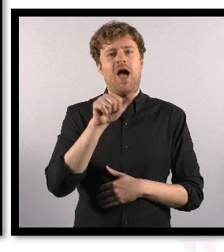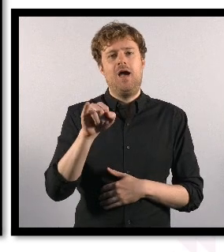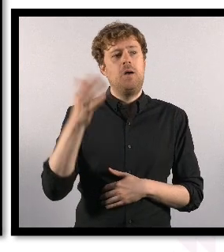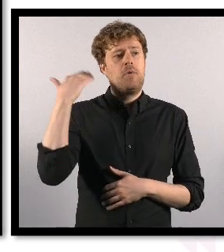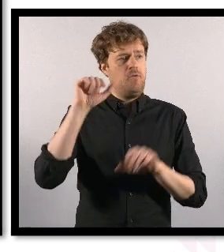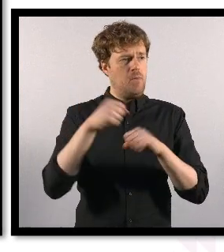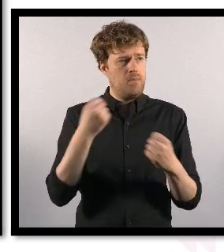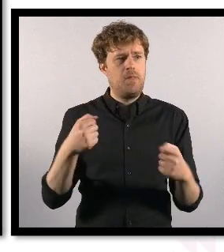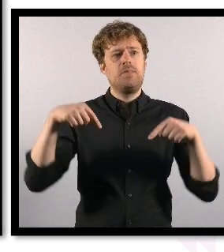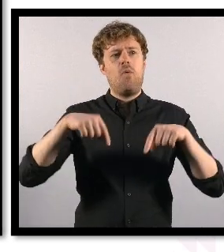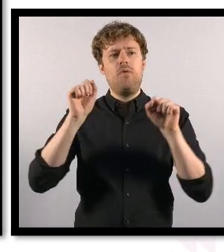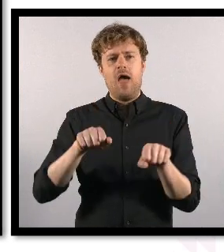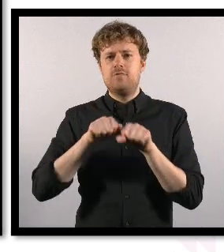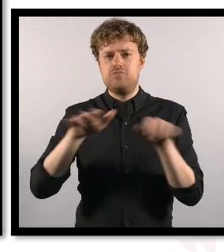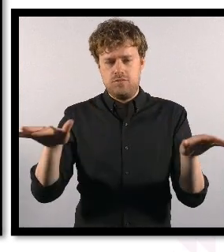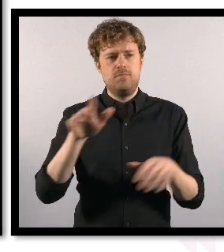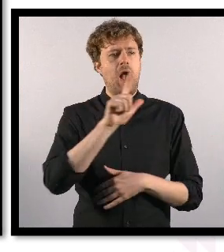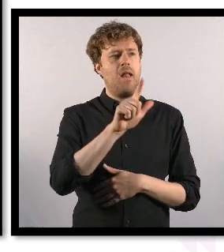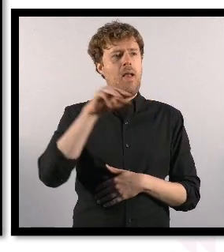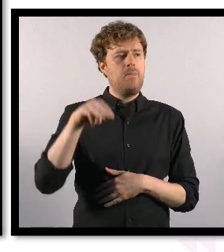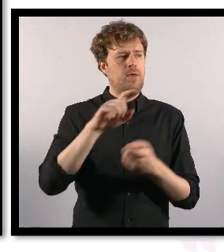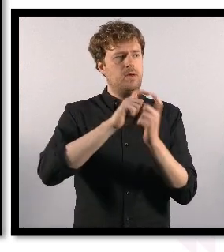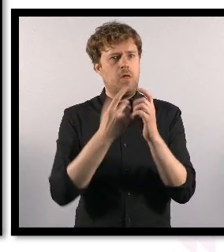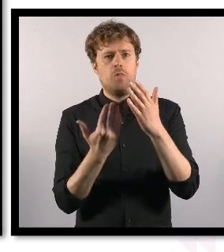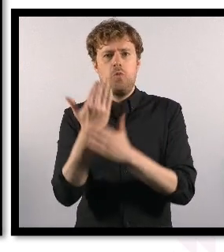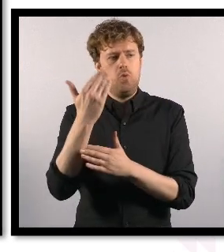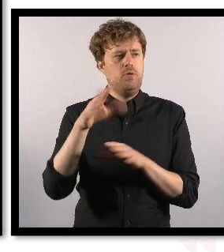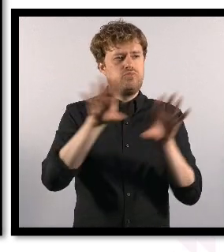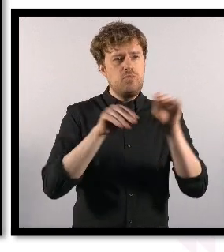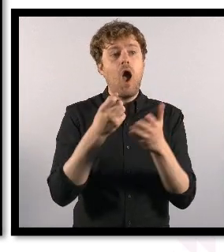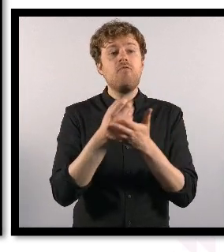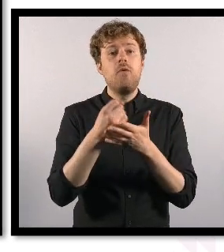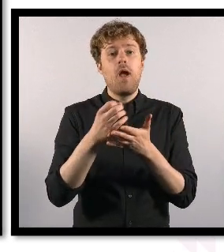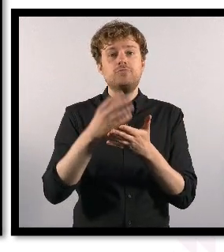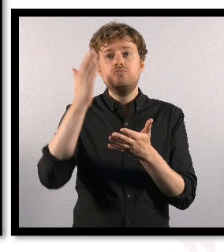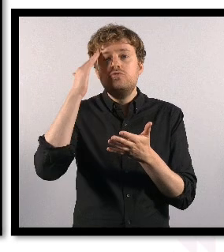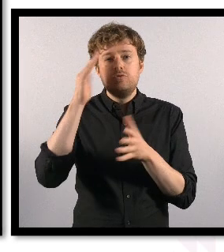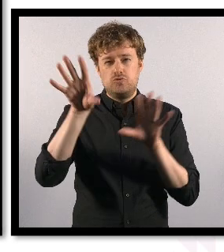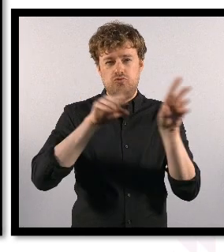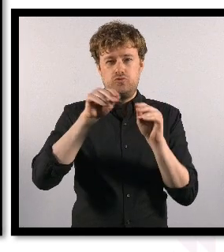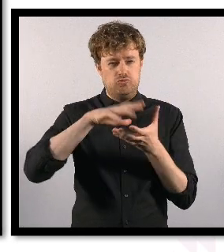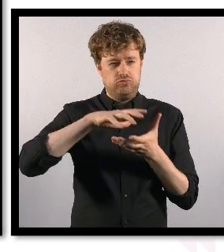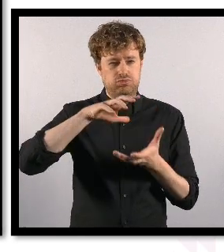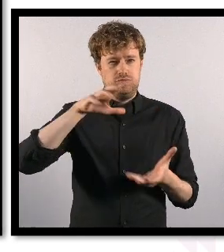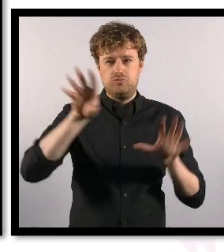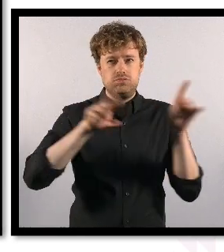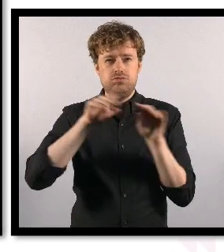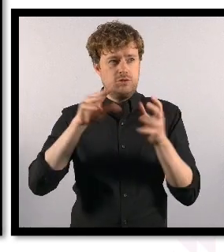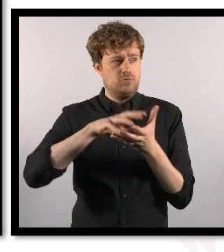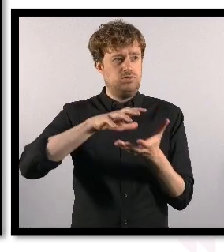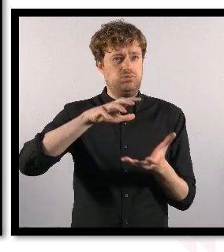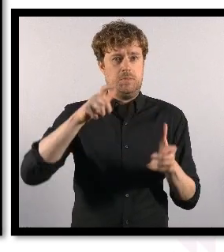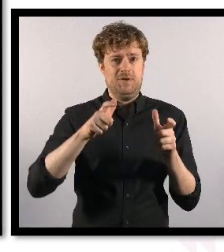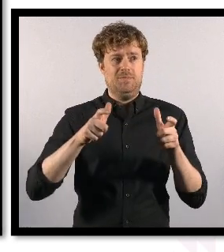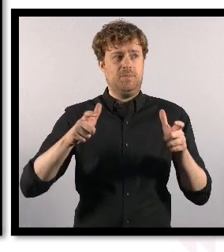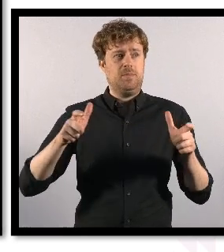just chat to multimodal AI. We also got bigger